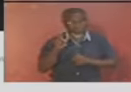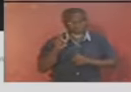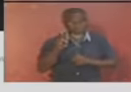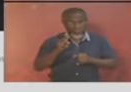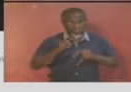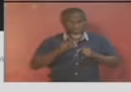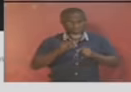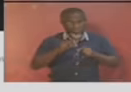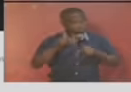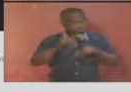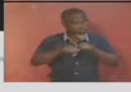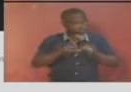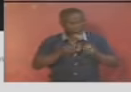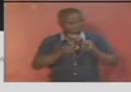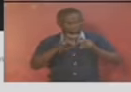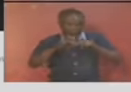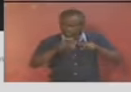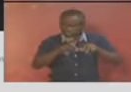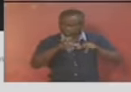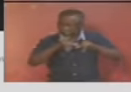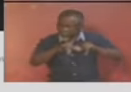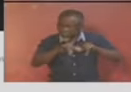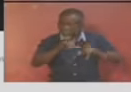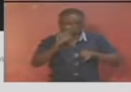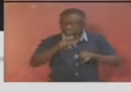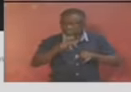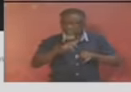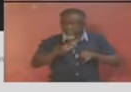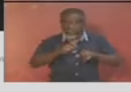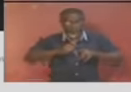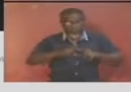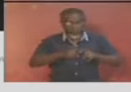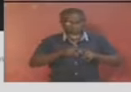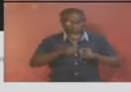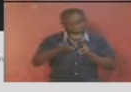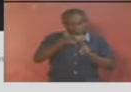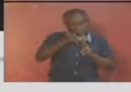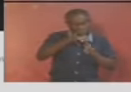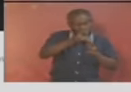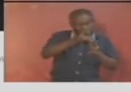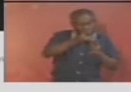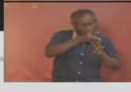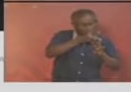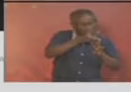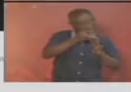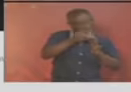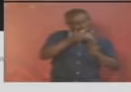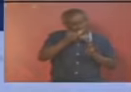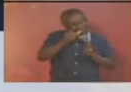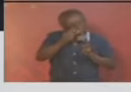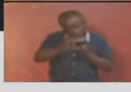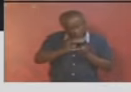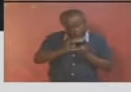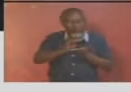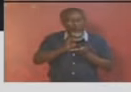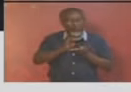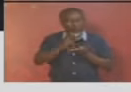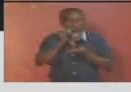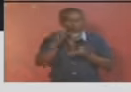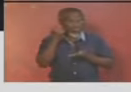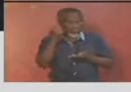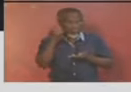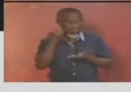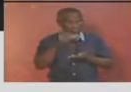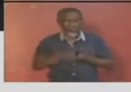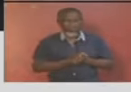that our current levels or rates of transmission are relatively low. Next slide, please. As